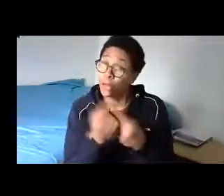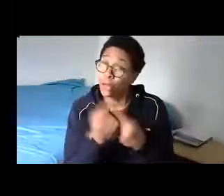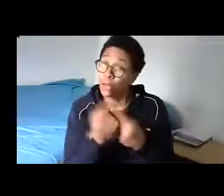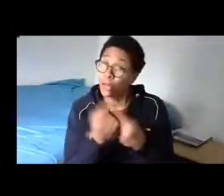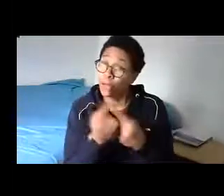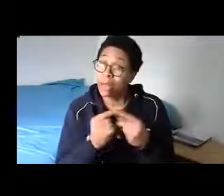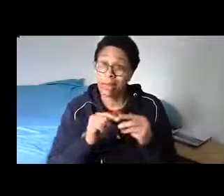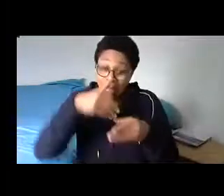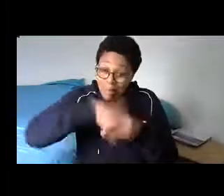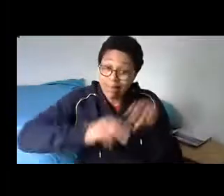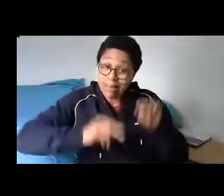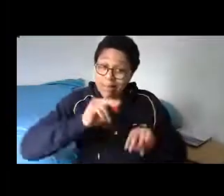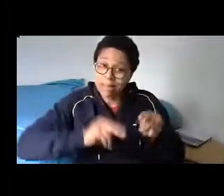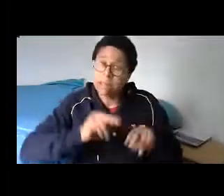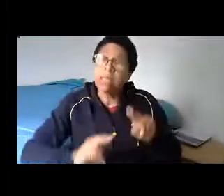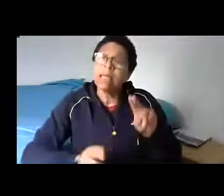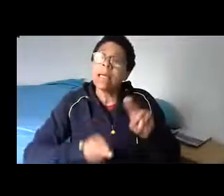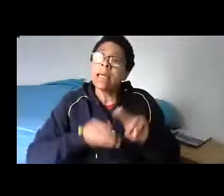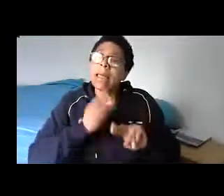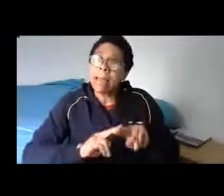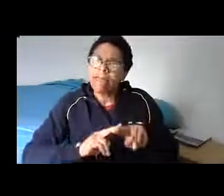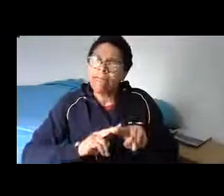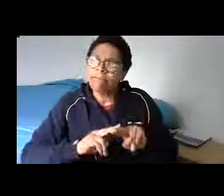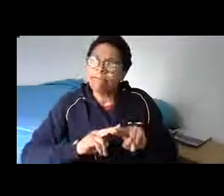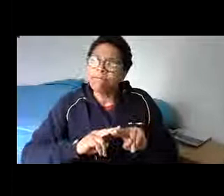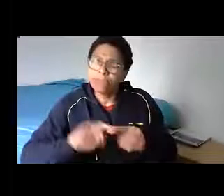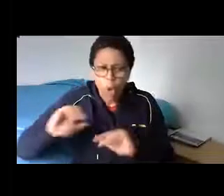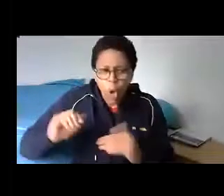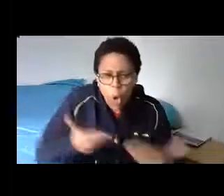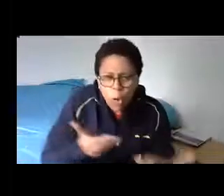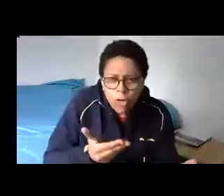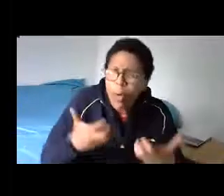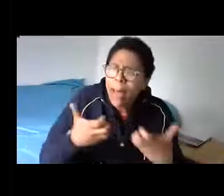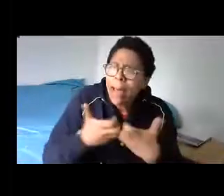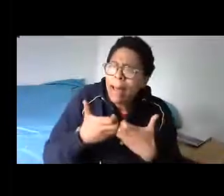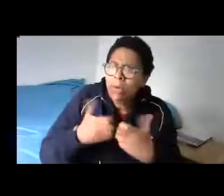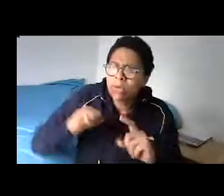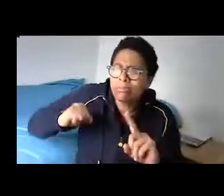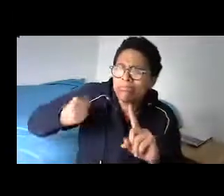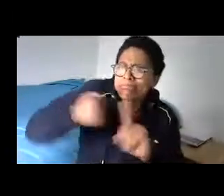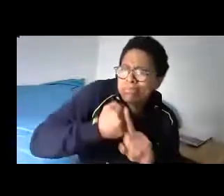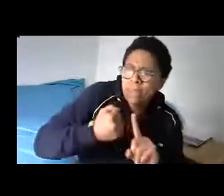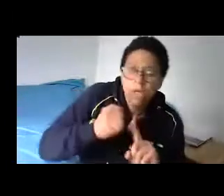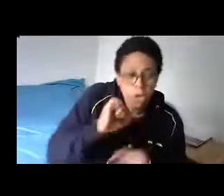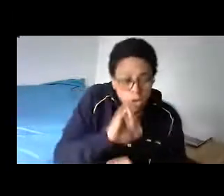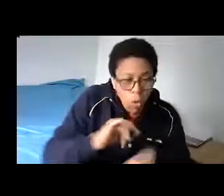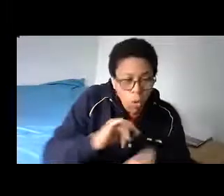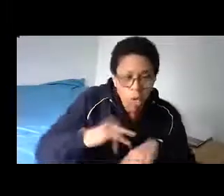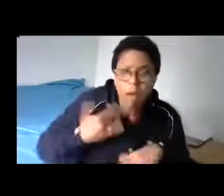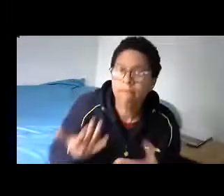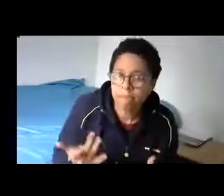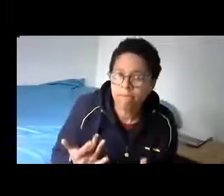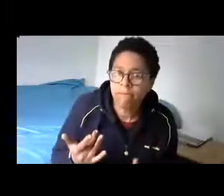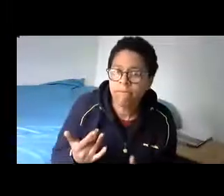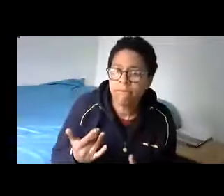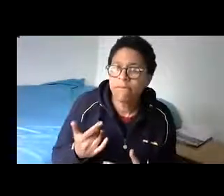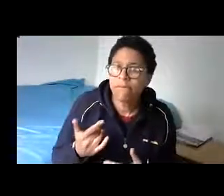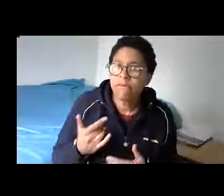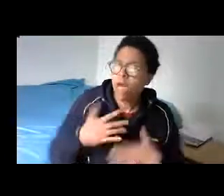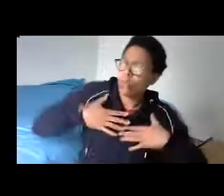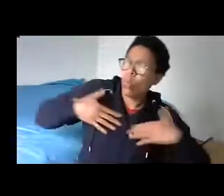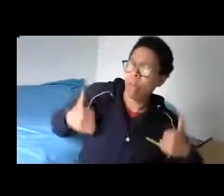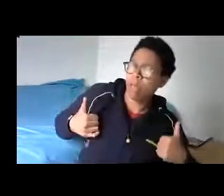your well-being? And I'm not going to talk a lot about well-being today. I actually had quite a